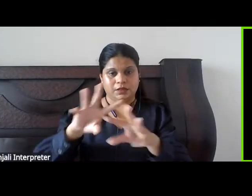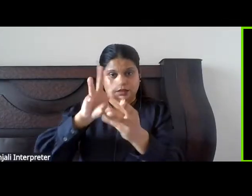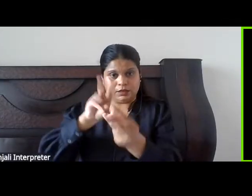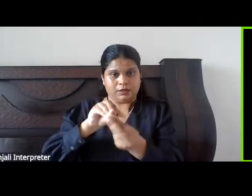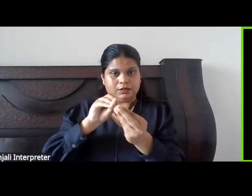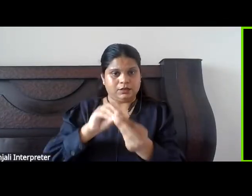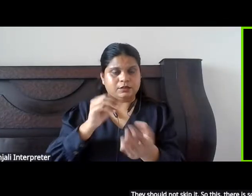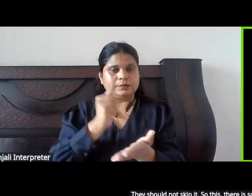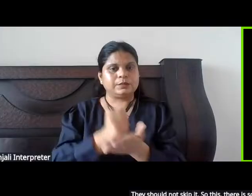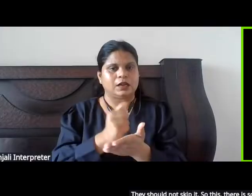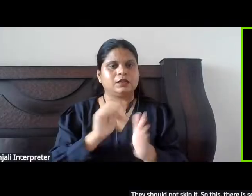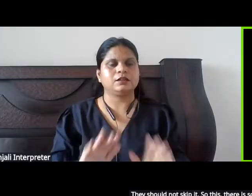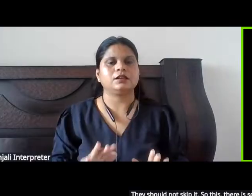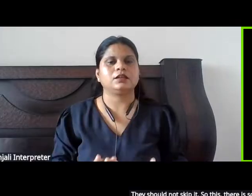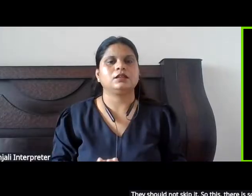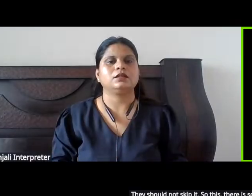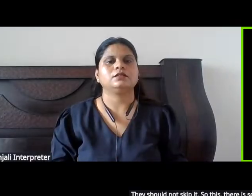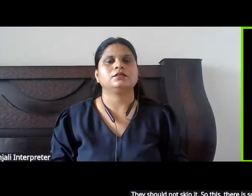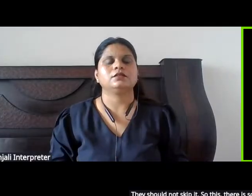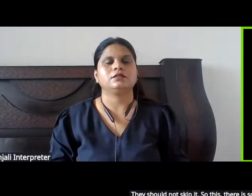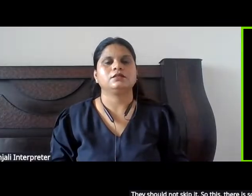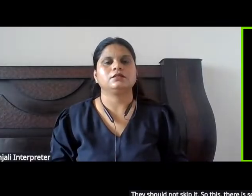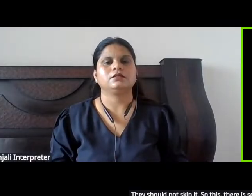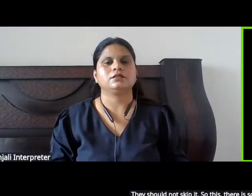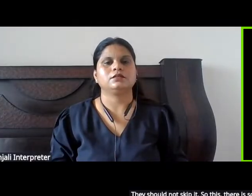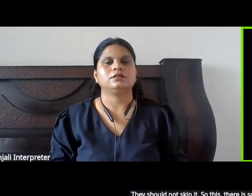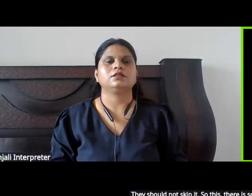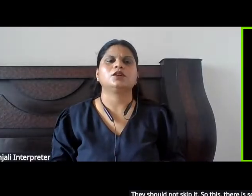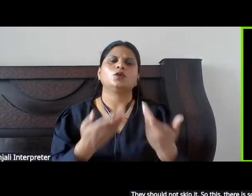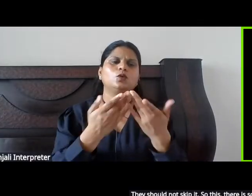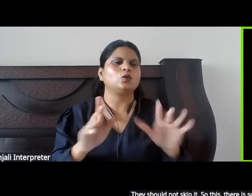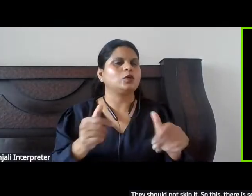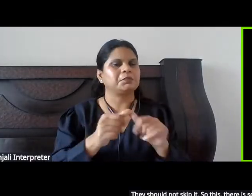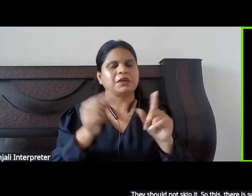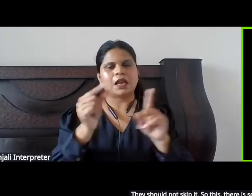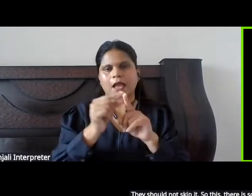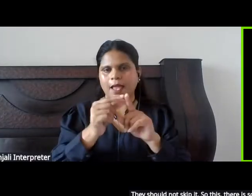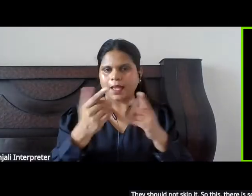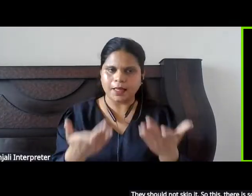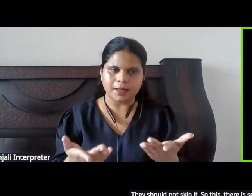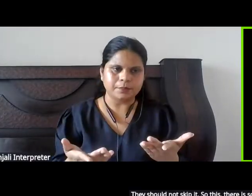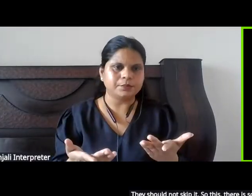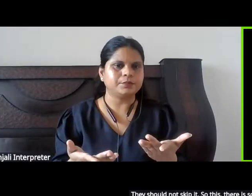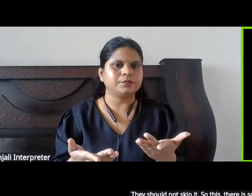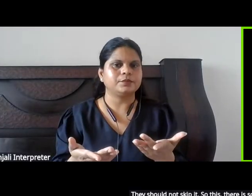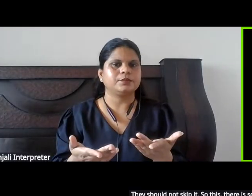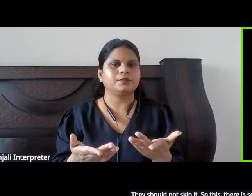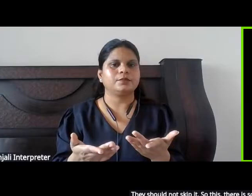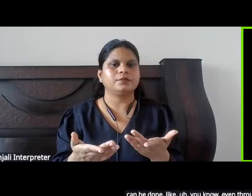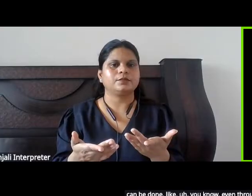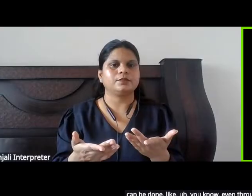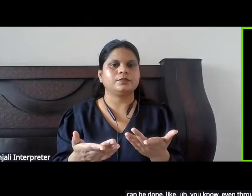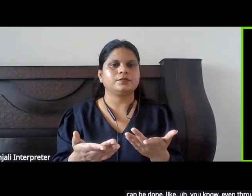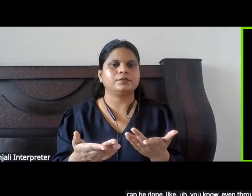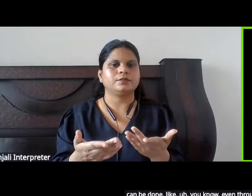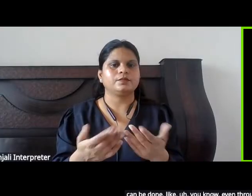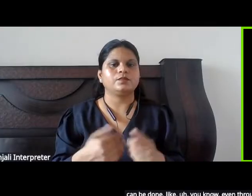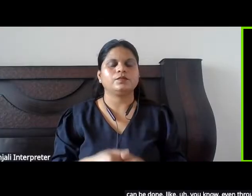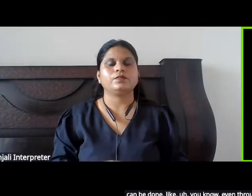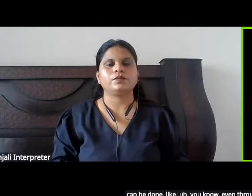be done, like even through the app, or it is a good thing that we can